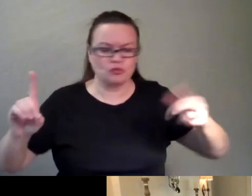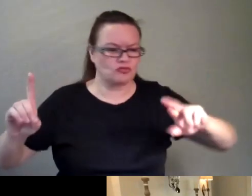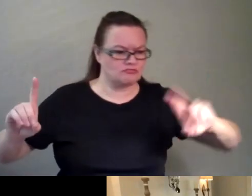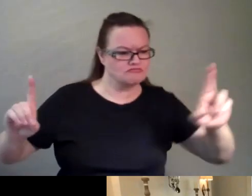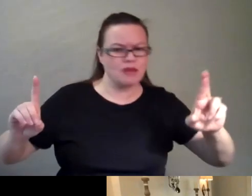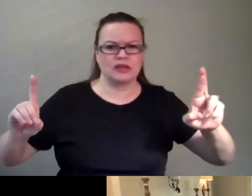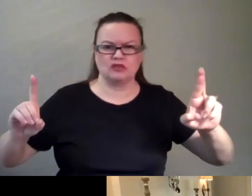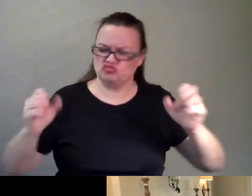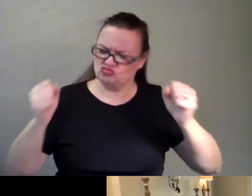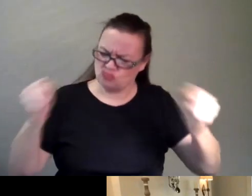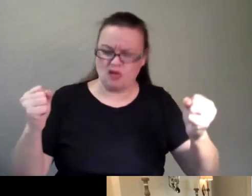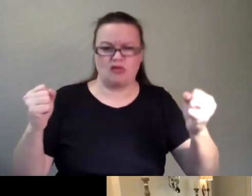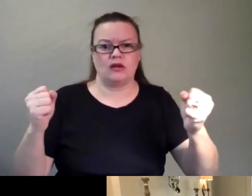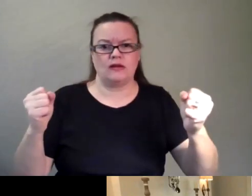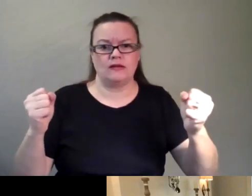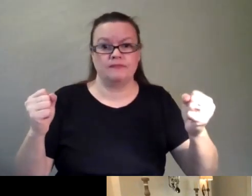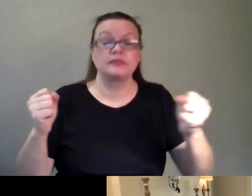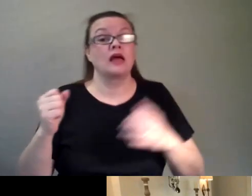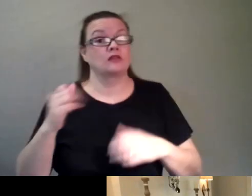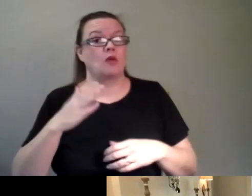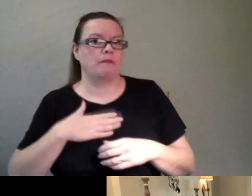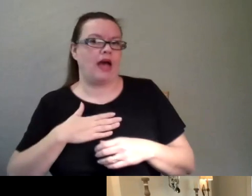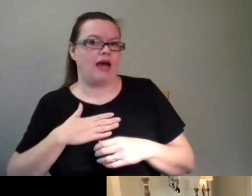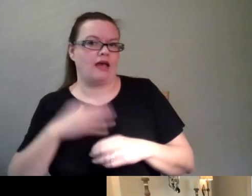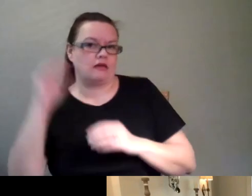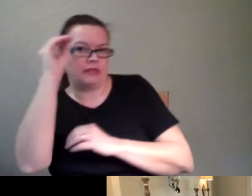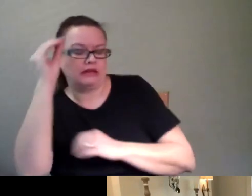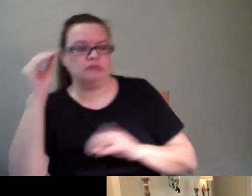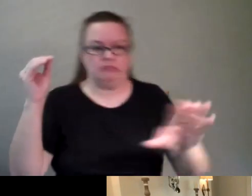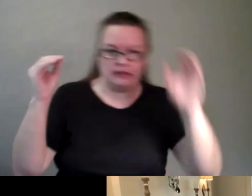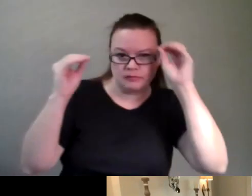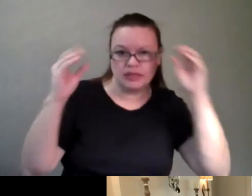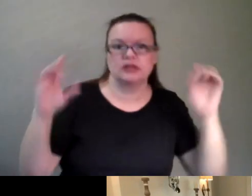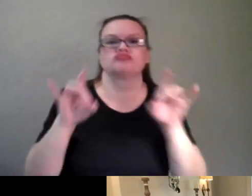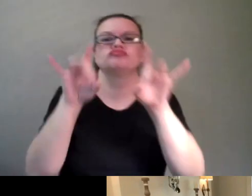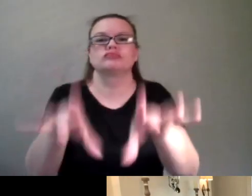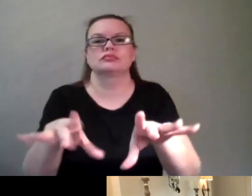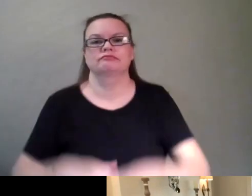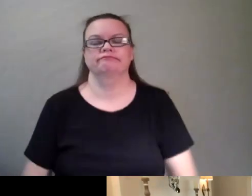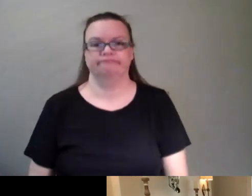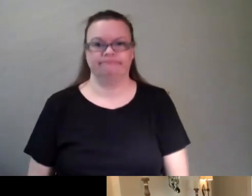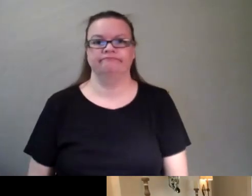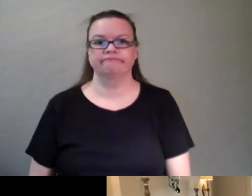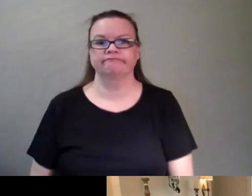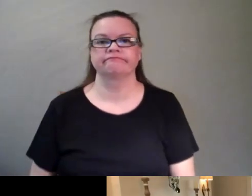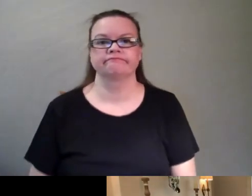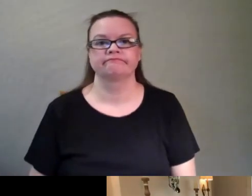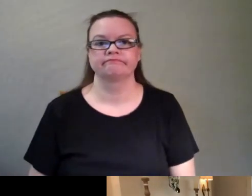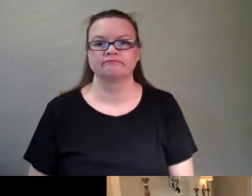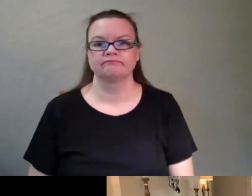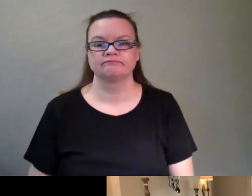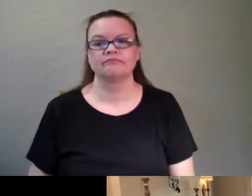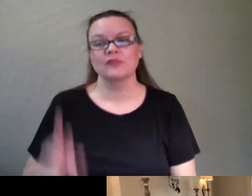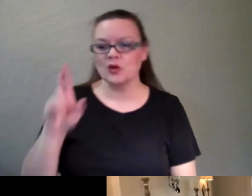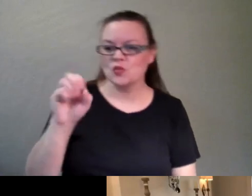will present some thoughts on that, and then really eager to open it up to questions and comments. And as you said, Rob, and thank you for